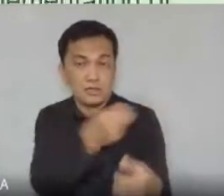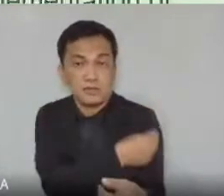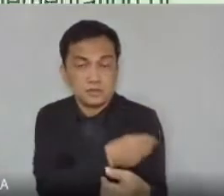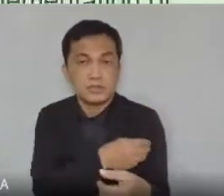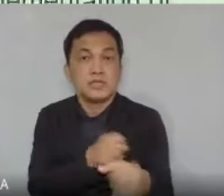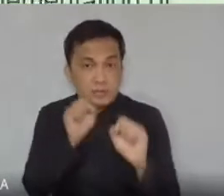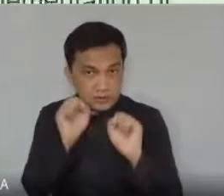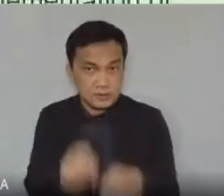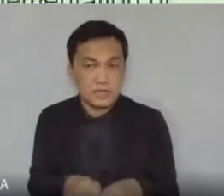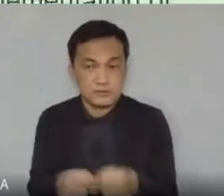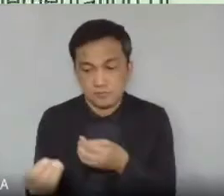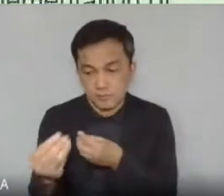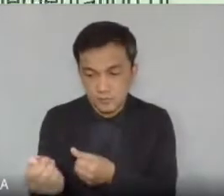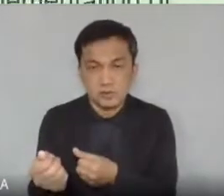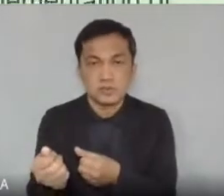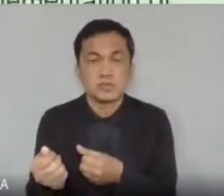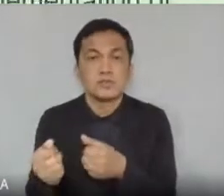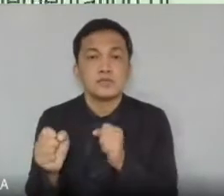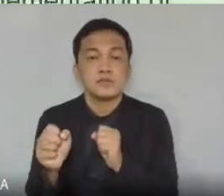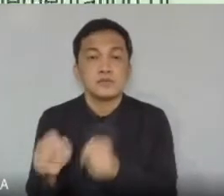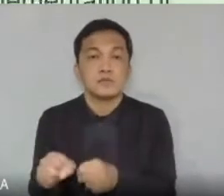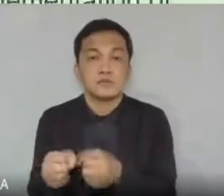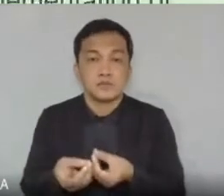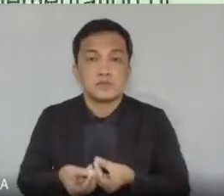The DOH COVID-19 hotline